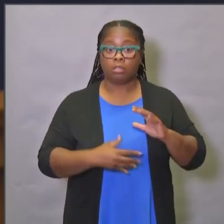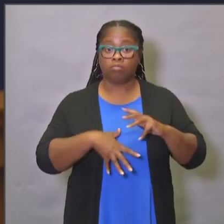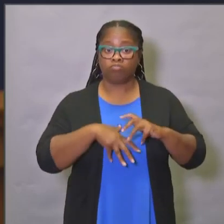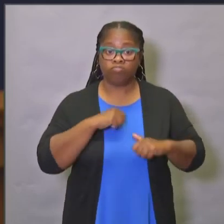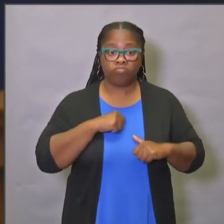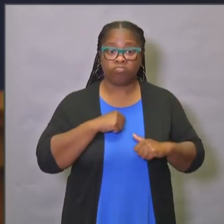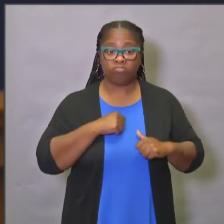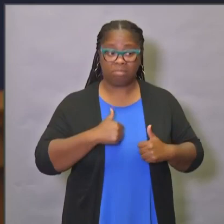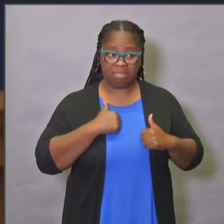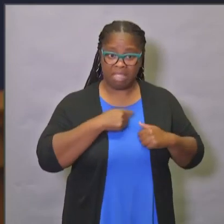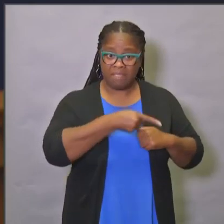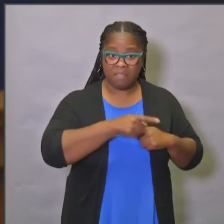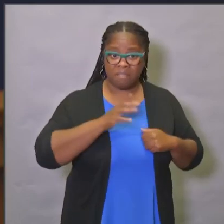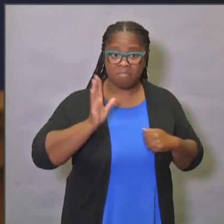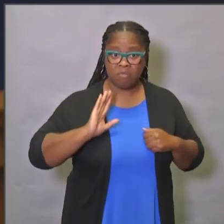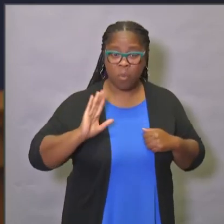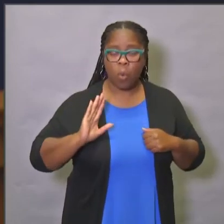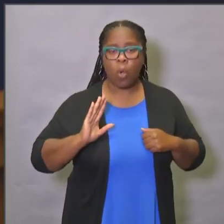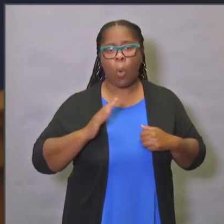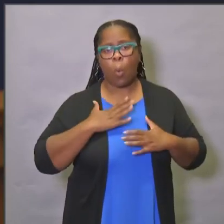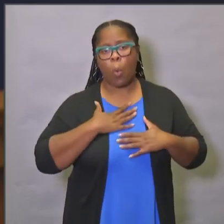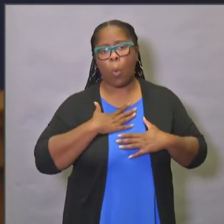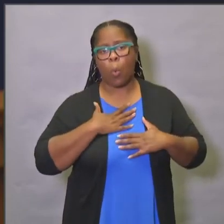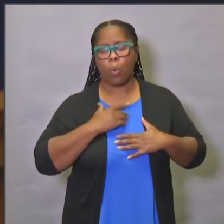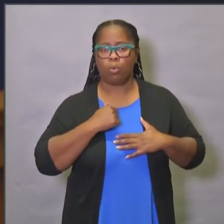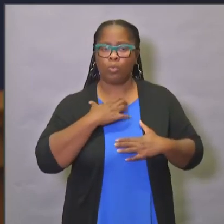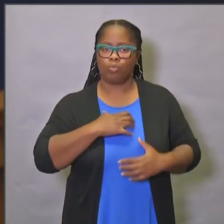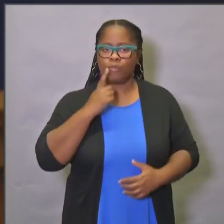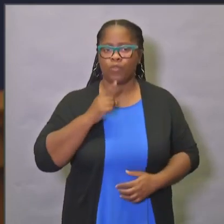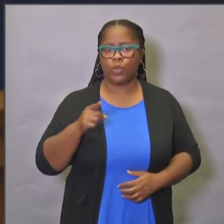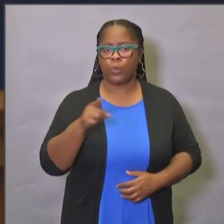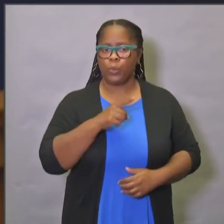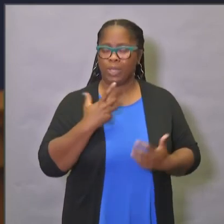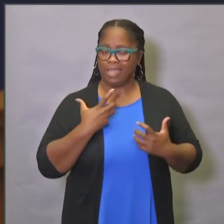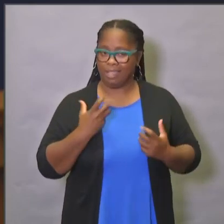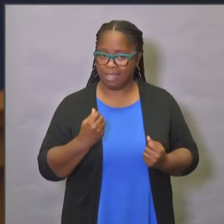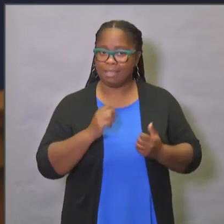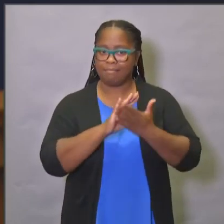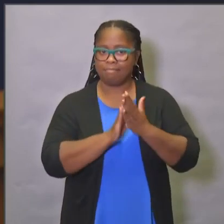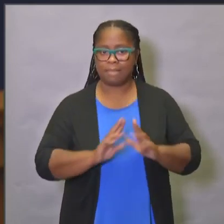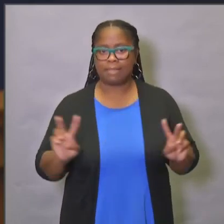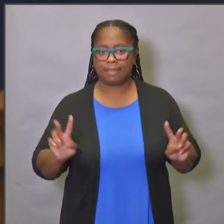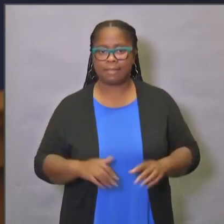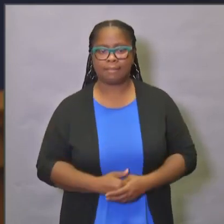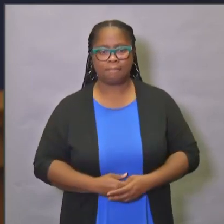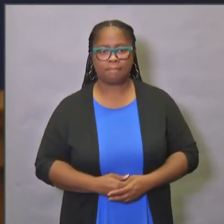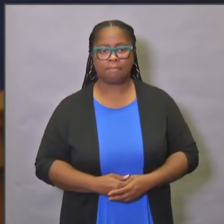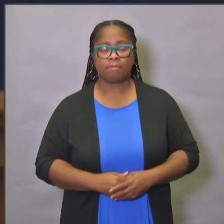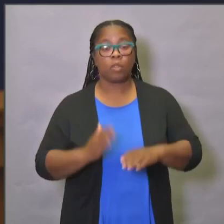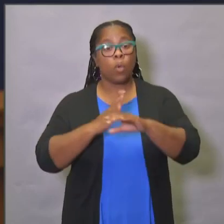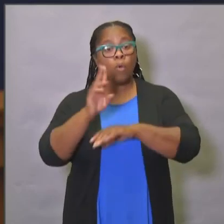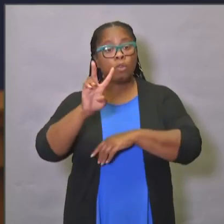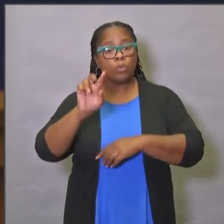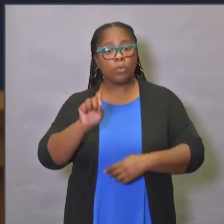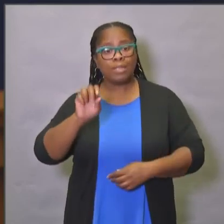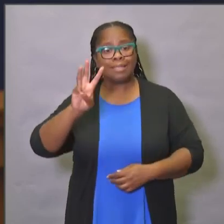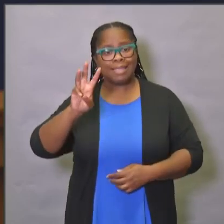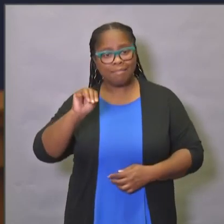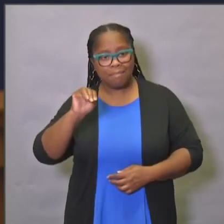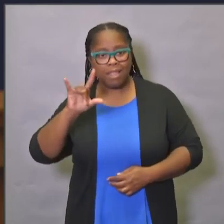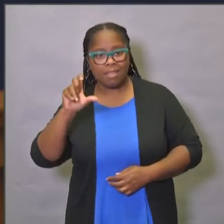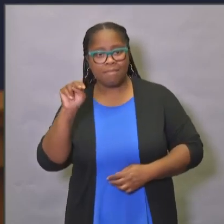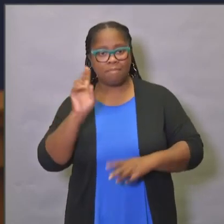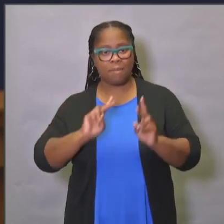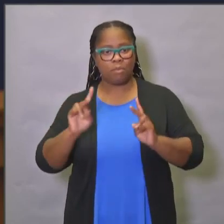in these facilities, we wish you healing and peace. Over 2.6 million people in LA